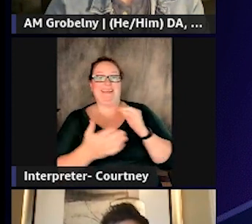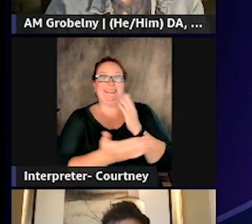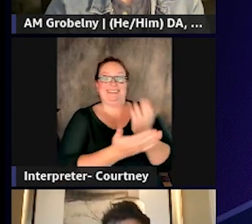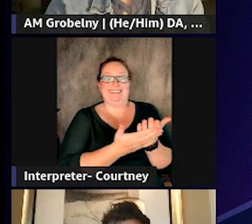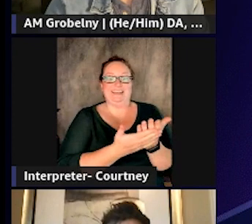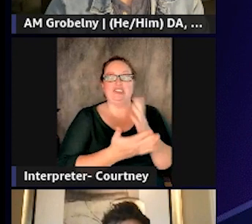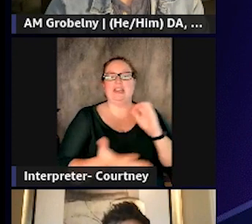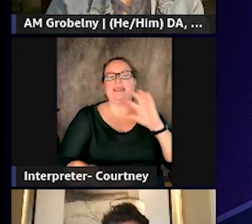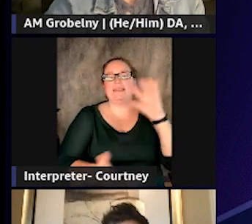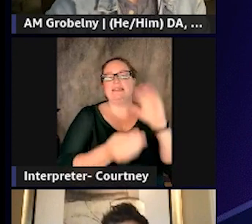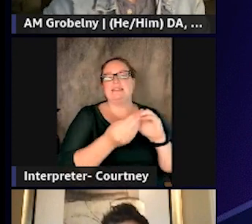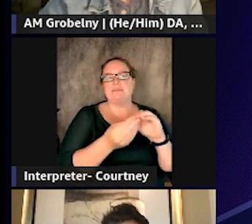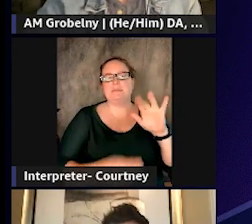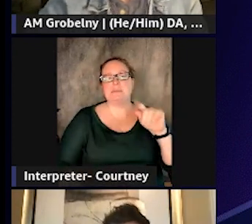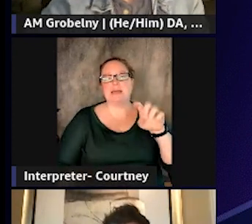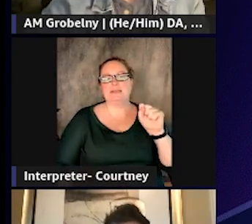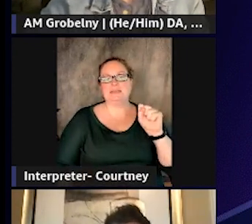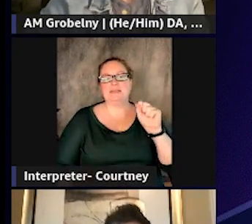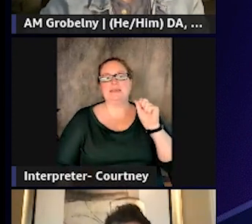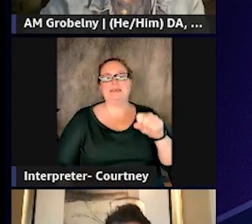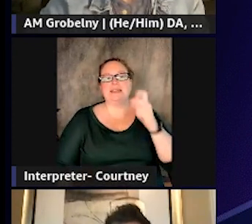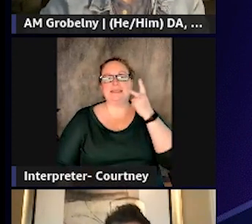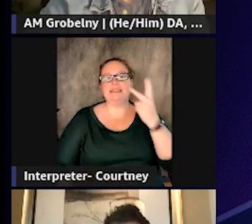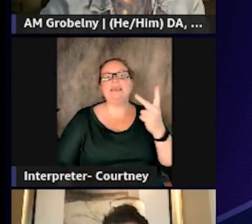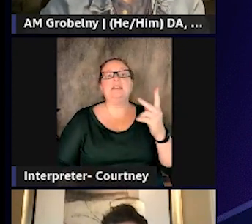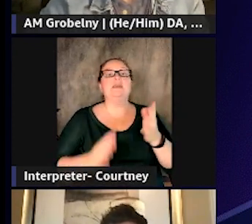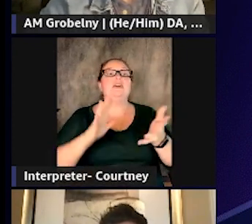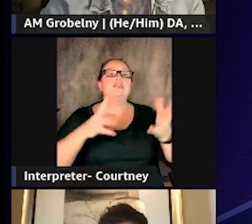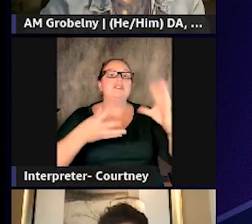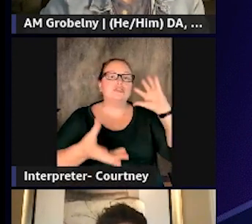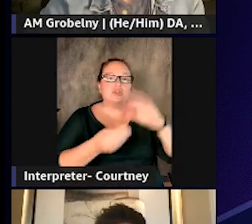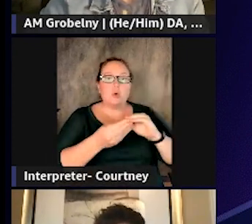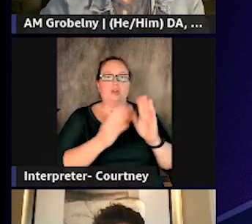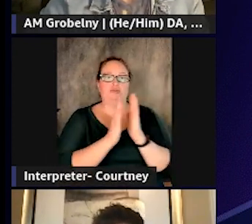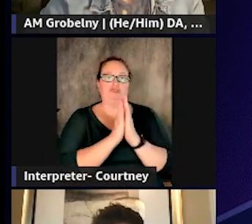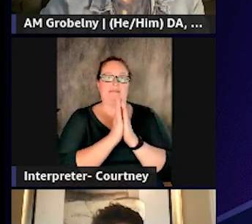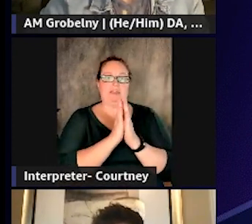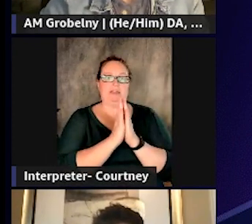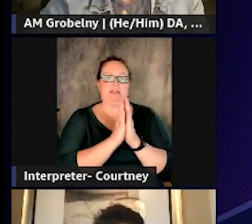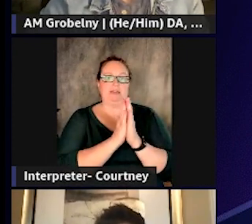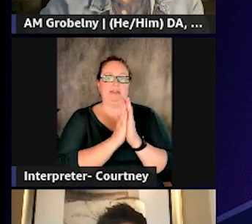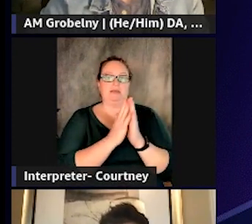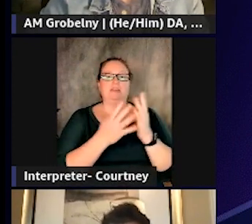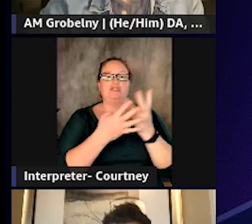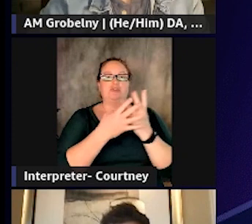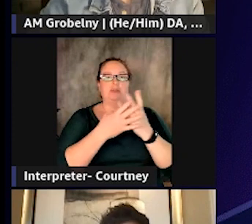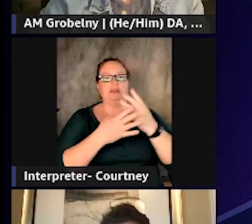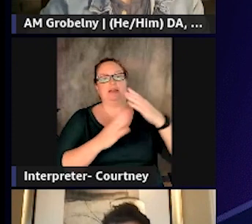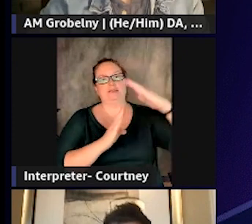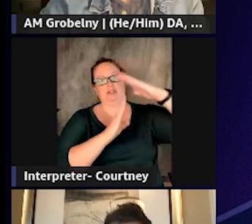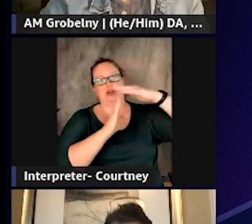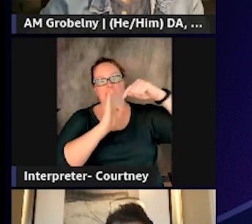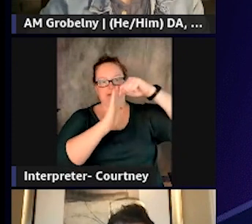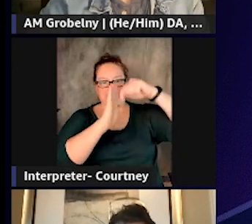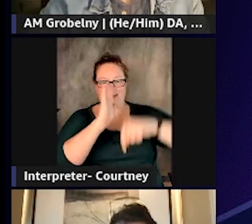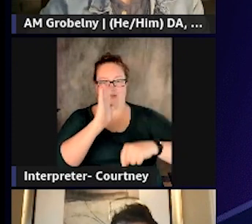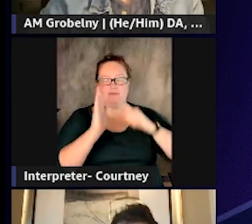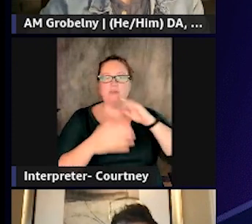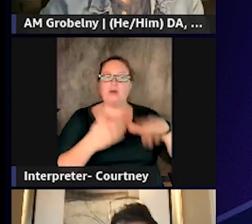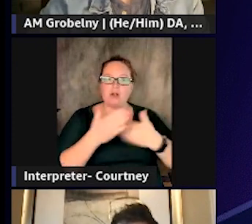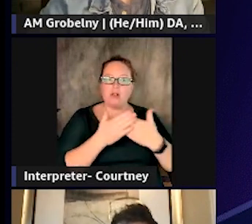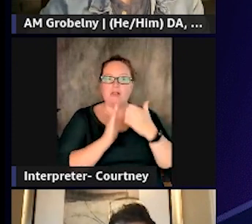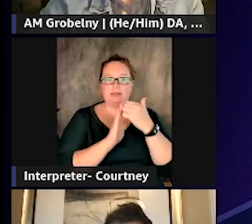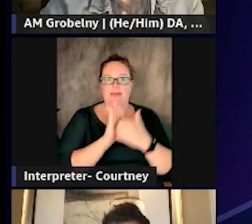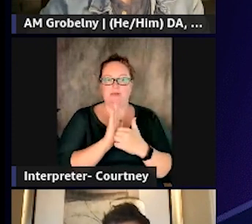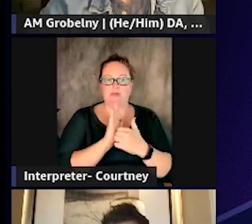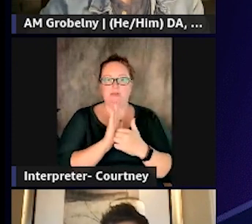will let me see total traffic between two endpoints sorted as top N across all of my accounts. And so I'm